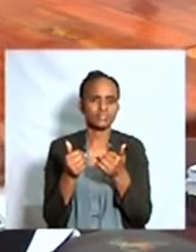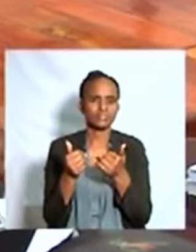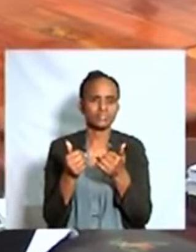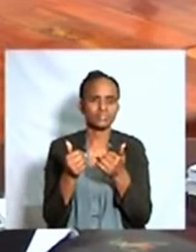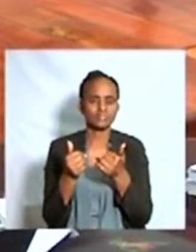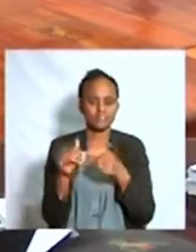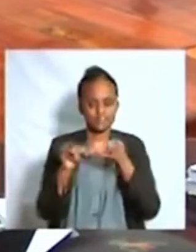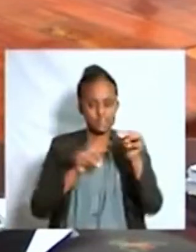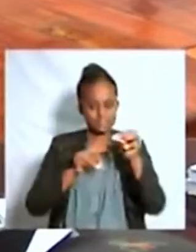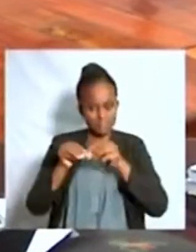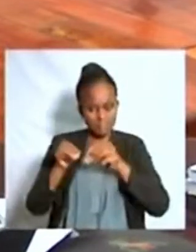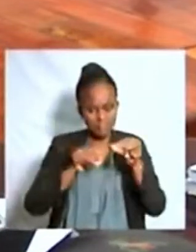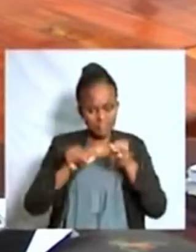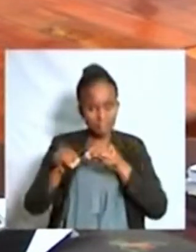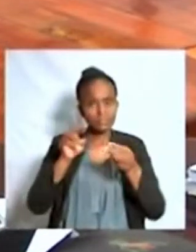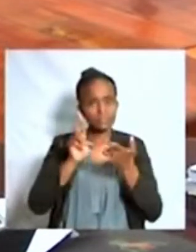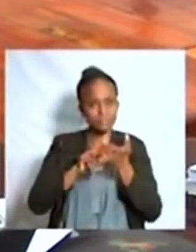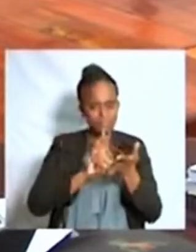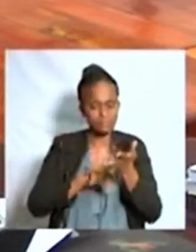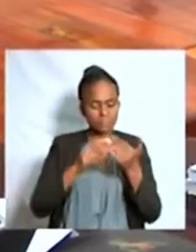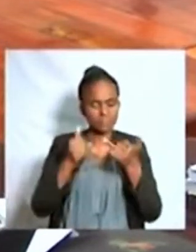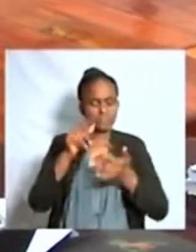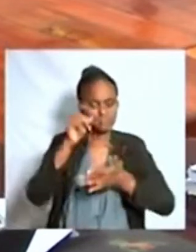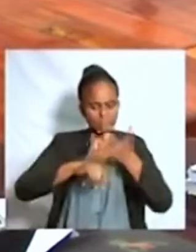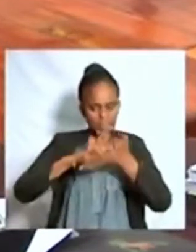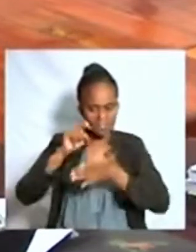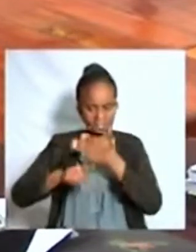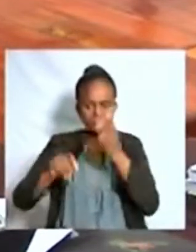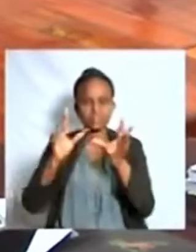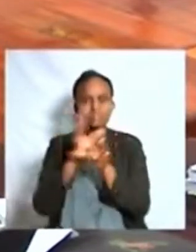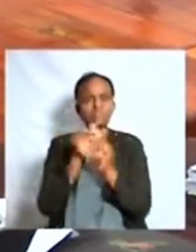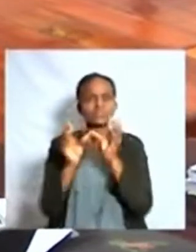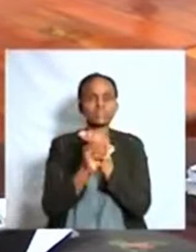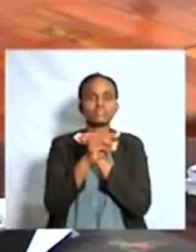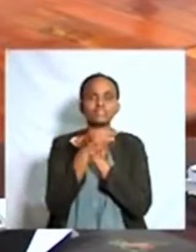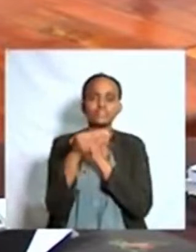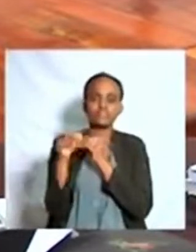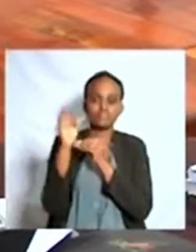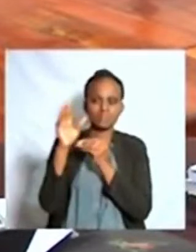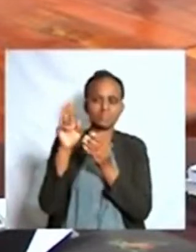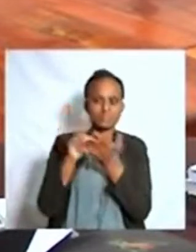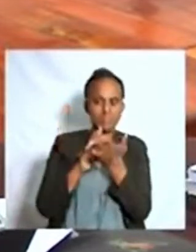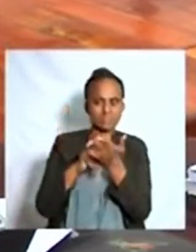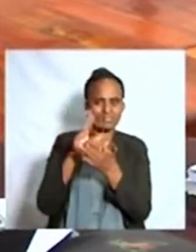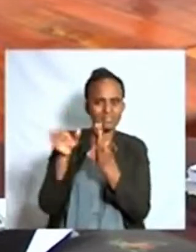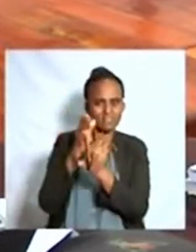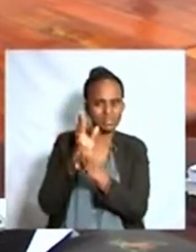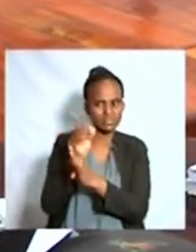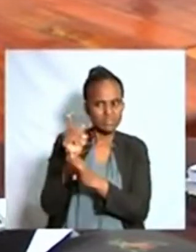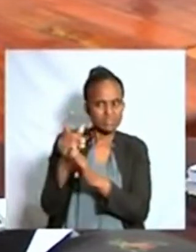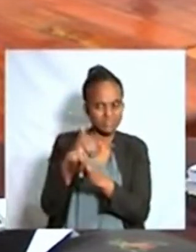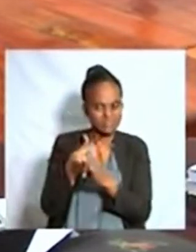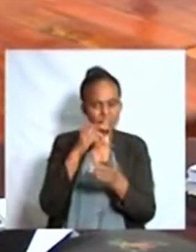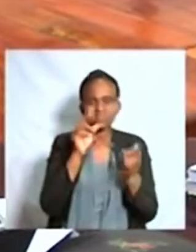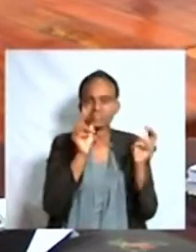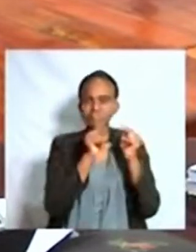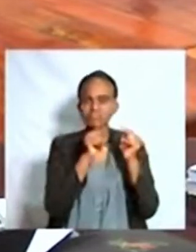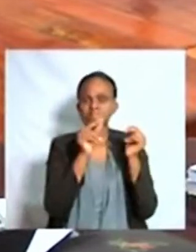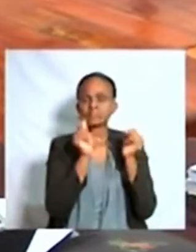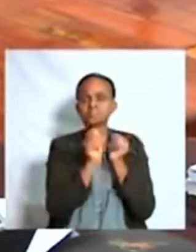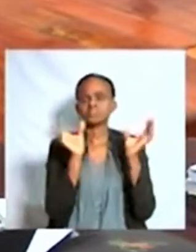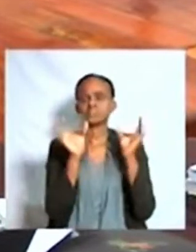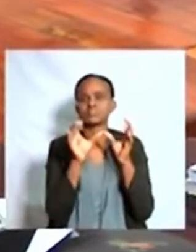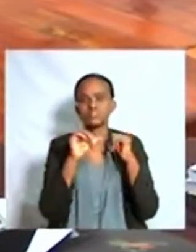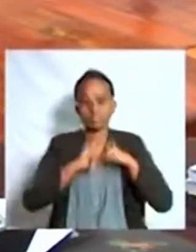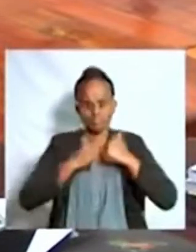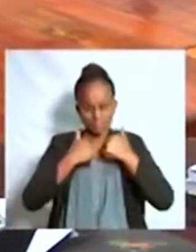the management reports that the cost of the missing material will be recovered from the contractor as they have a running contract with the council. We have